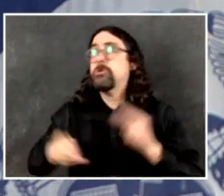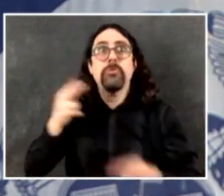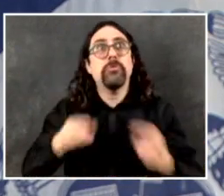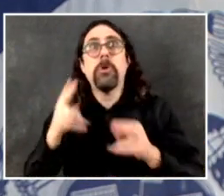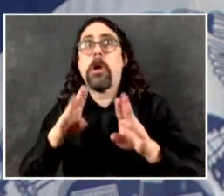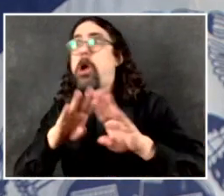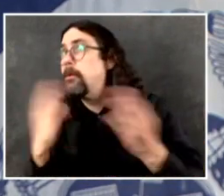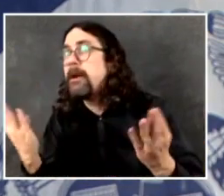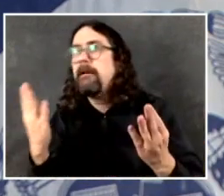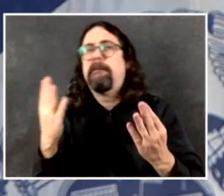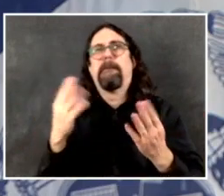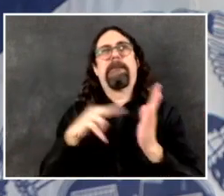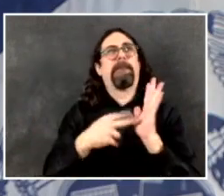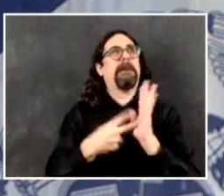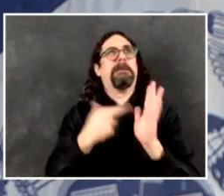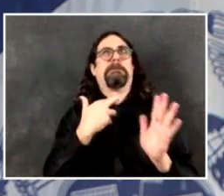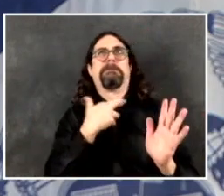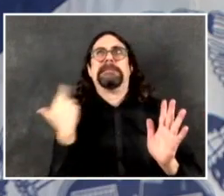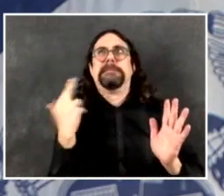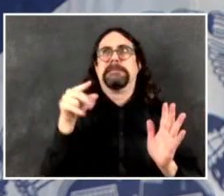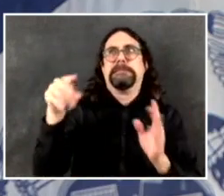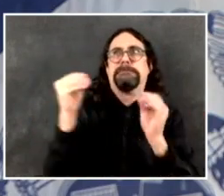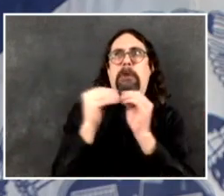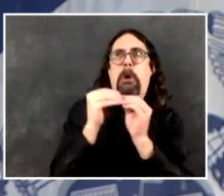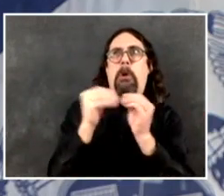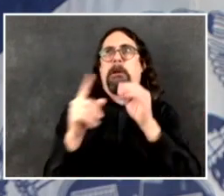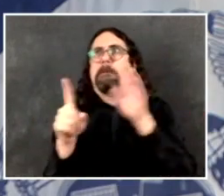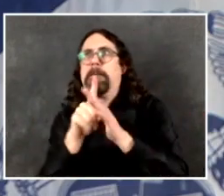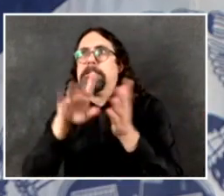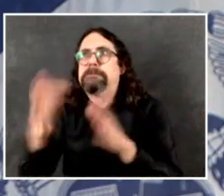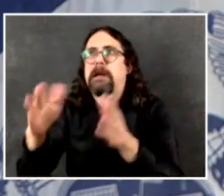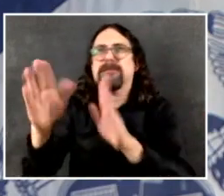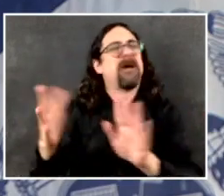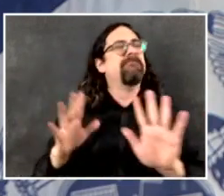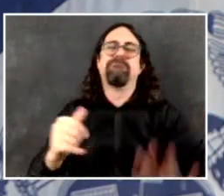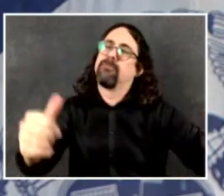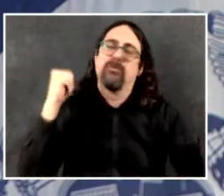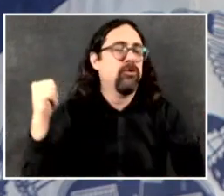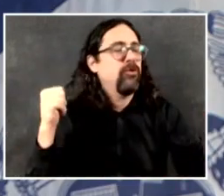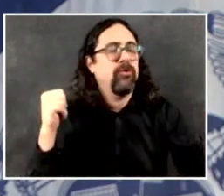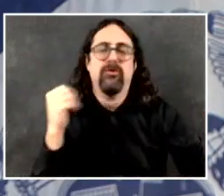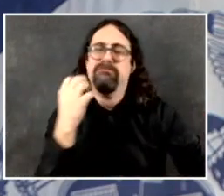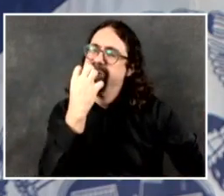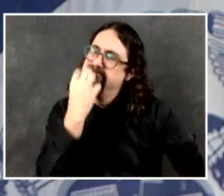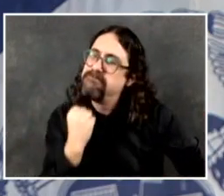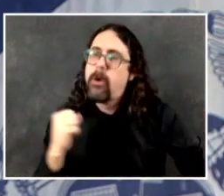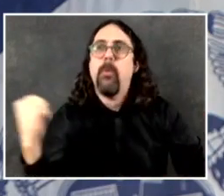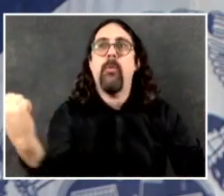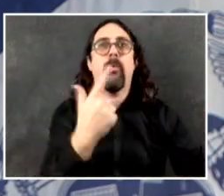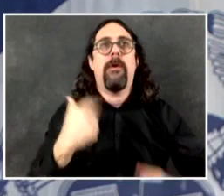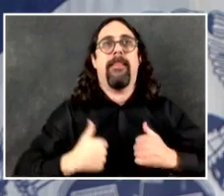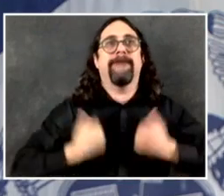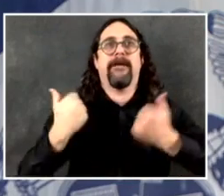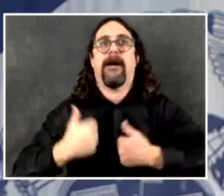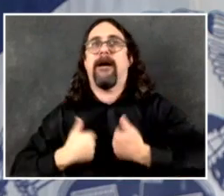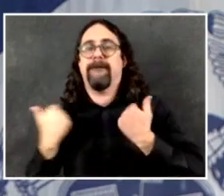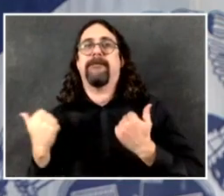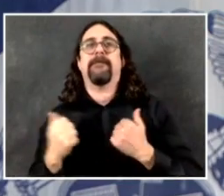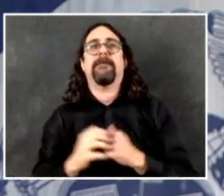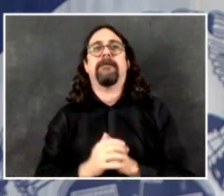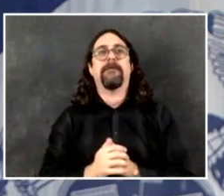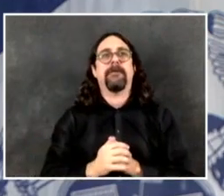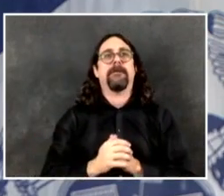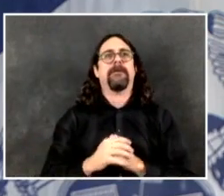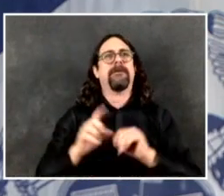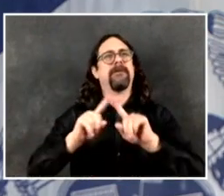of people to help us, and I'll talk about that. And then we have to focus on these disparities in everything we do. They've been laid bare